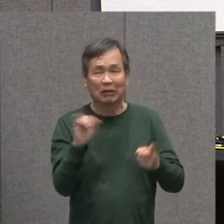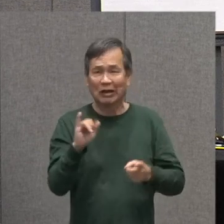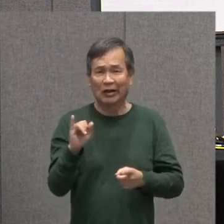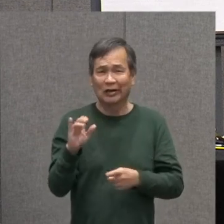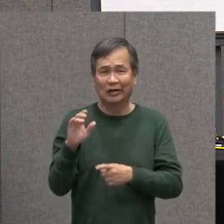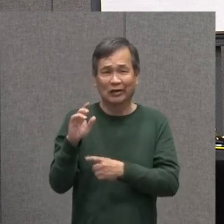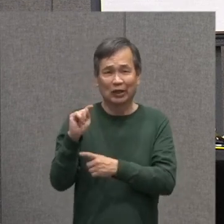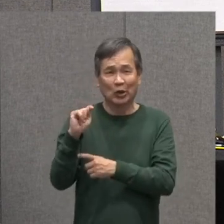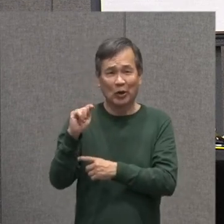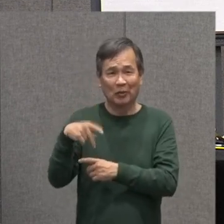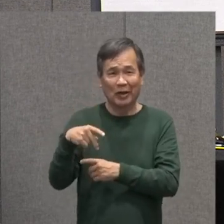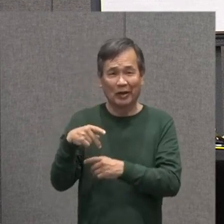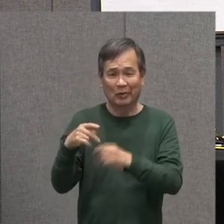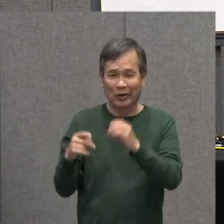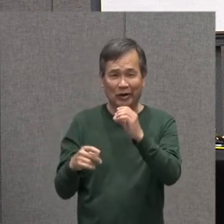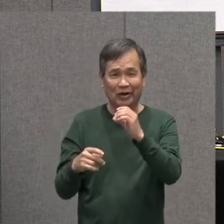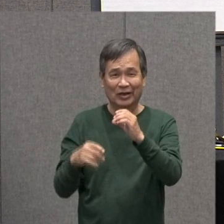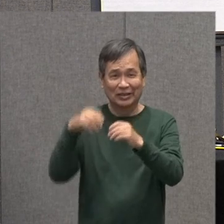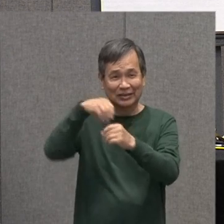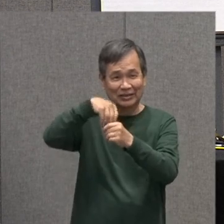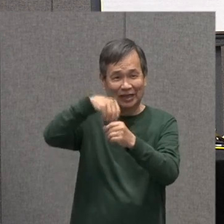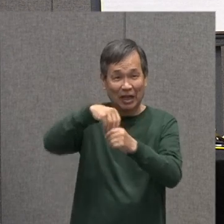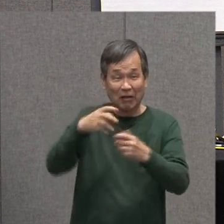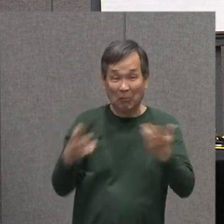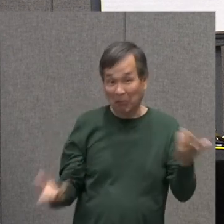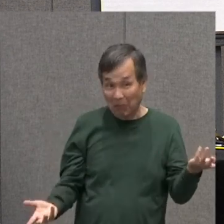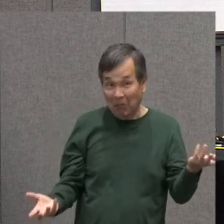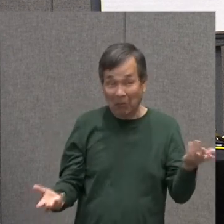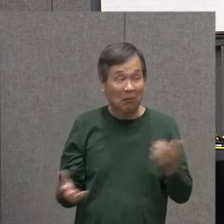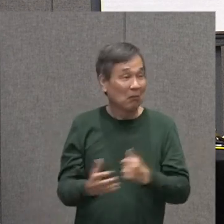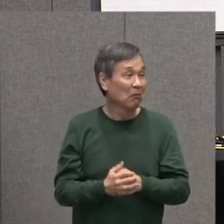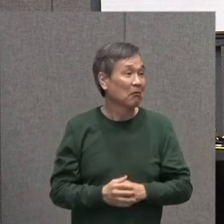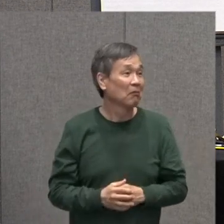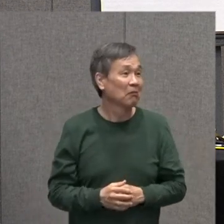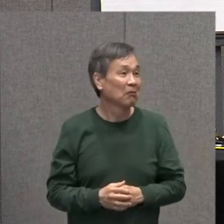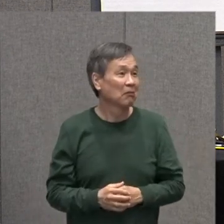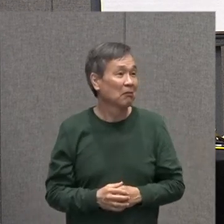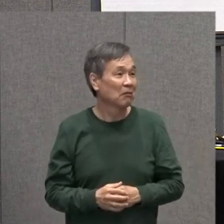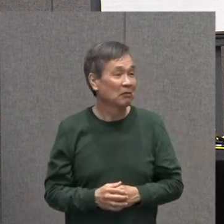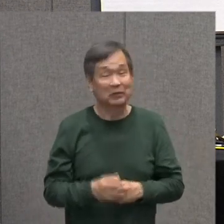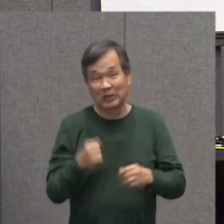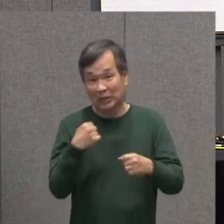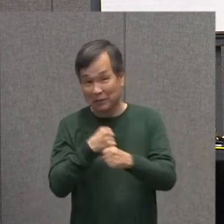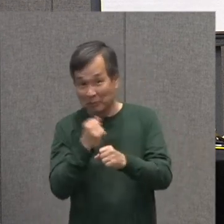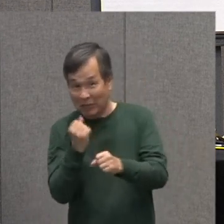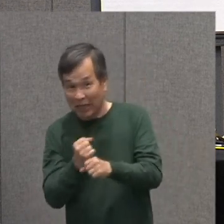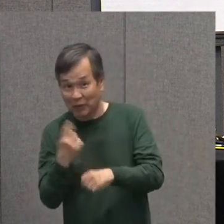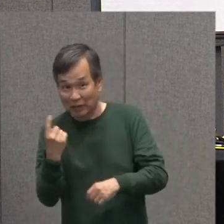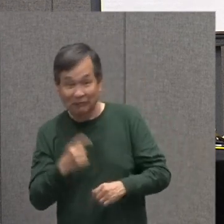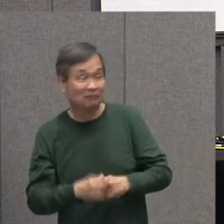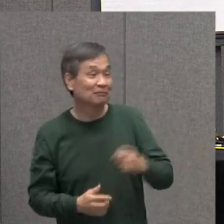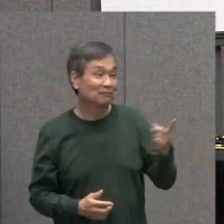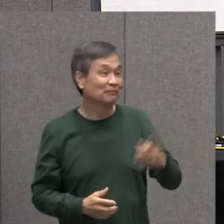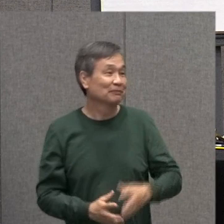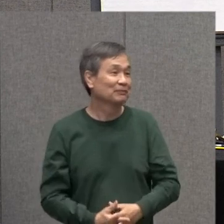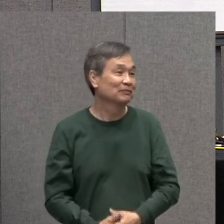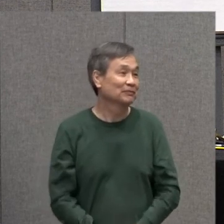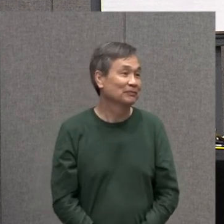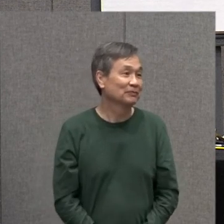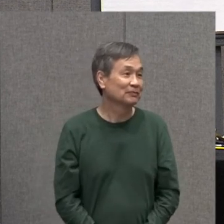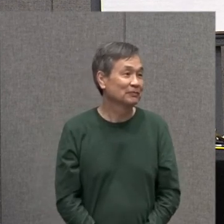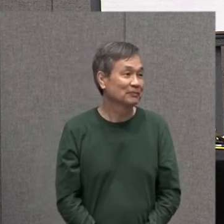does, which you can also use on these hats, because I'm sure people have plenty of those around at this point in time.